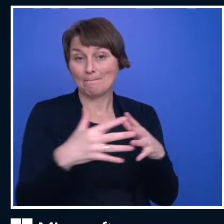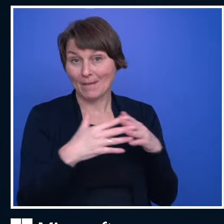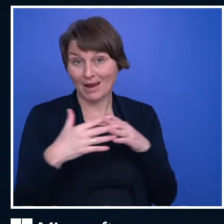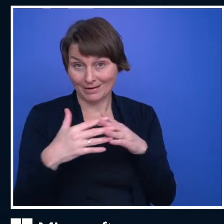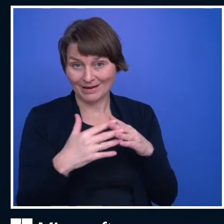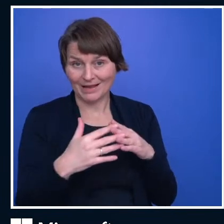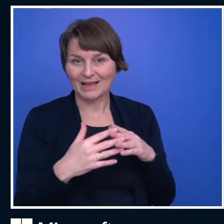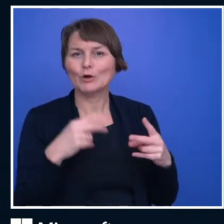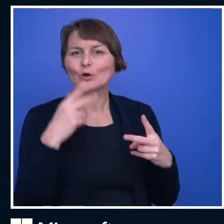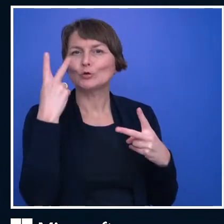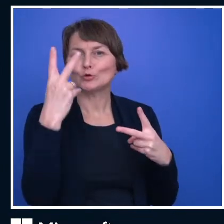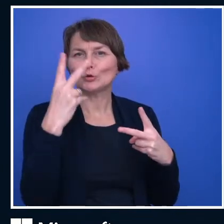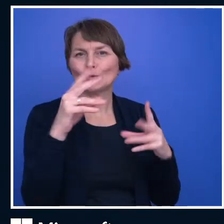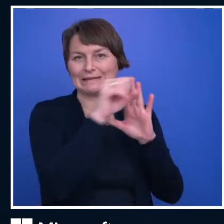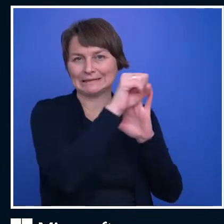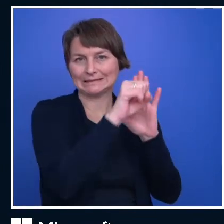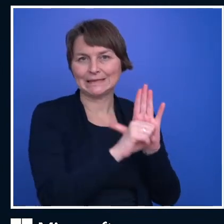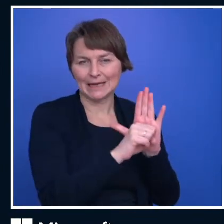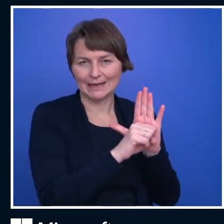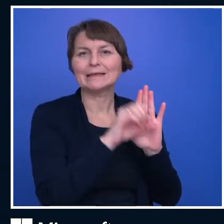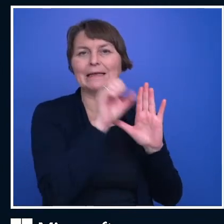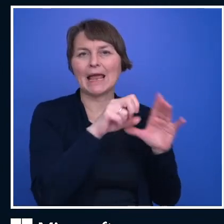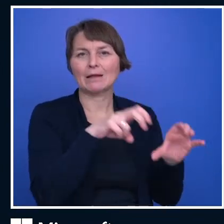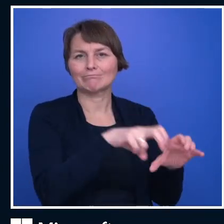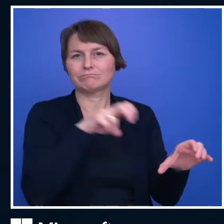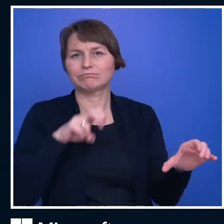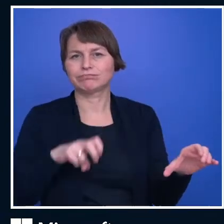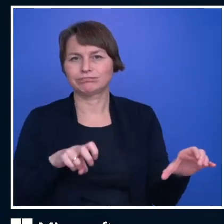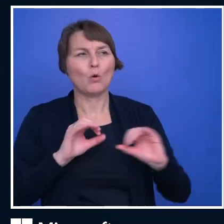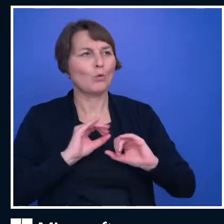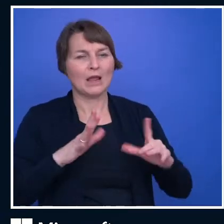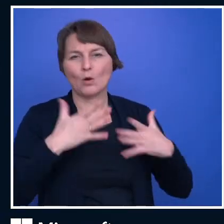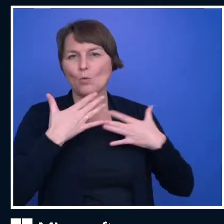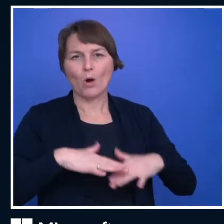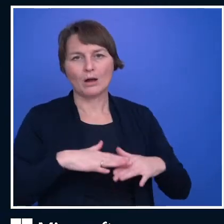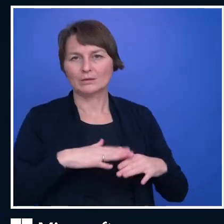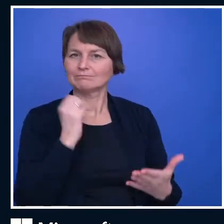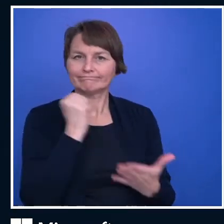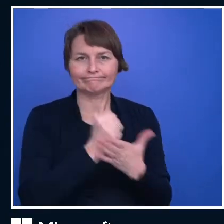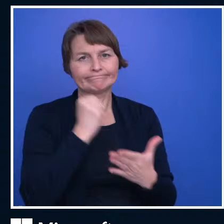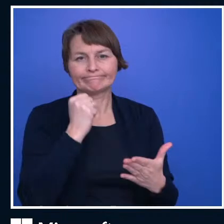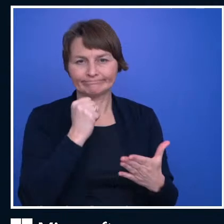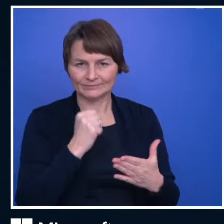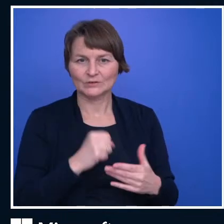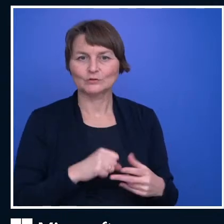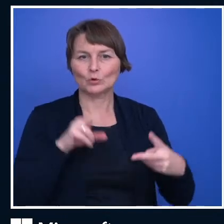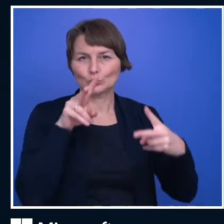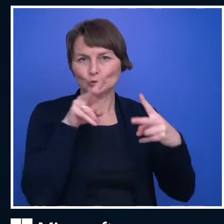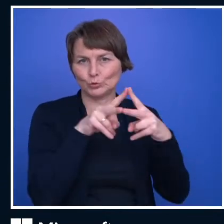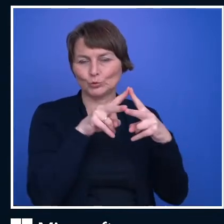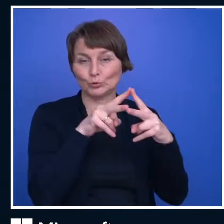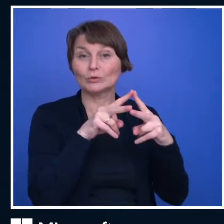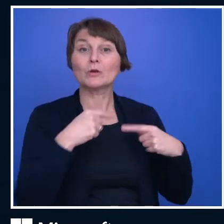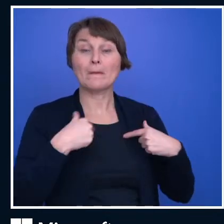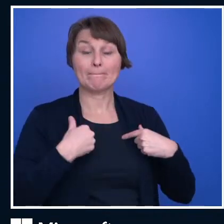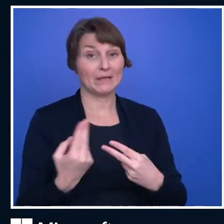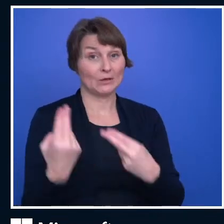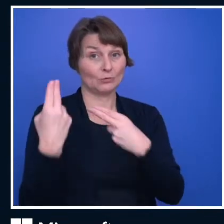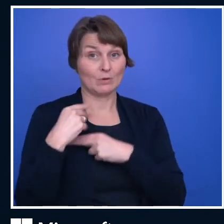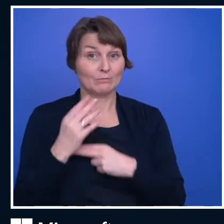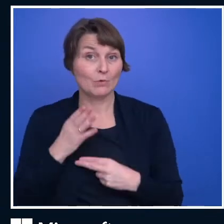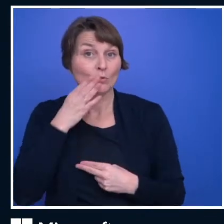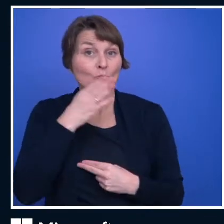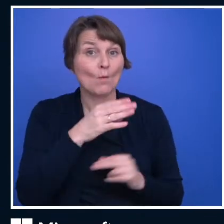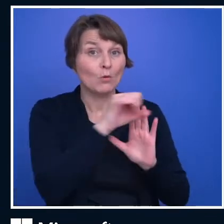Illinois and California. So in Tennessee, I cannot opt out. So it's my responsibility to go to the state of Tennessee and say, we